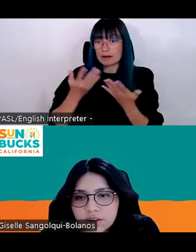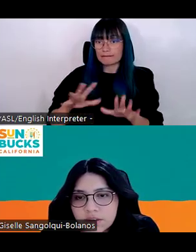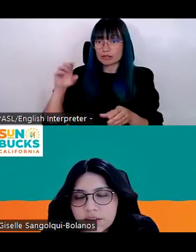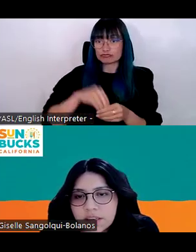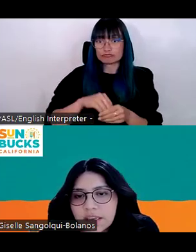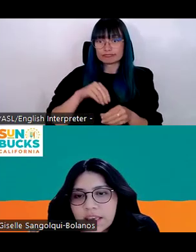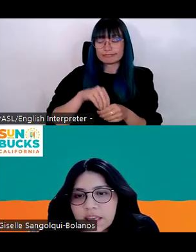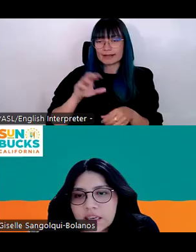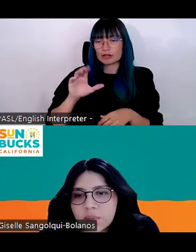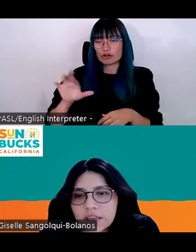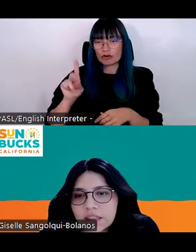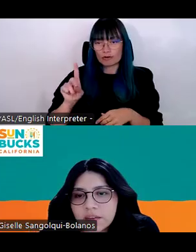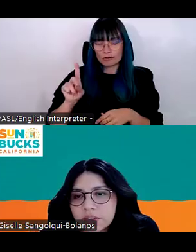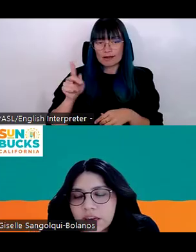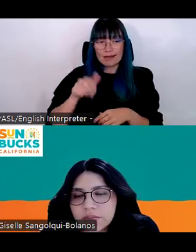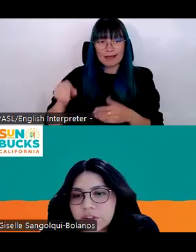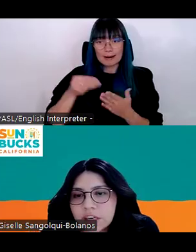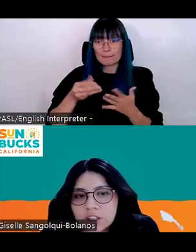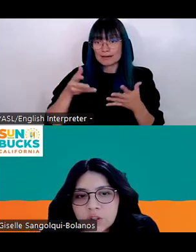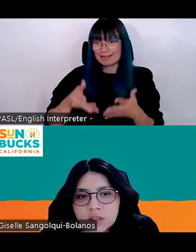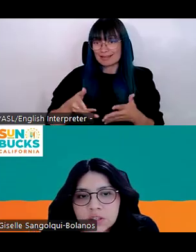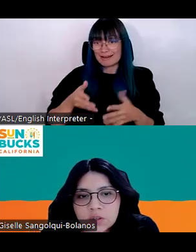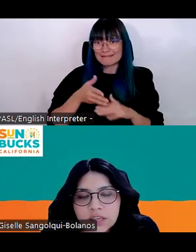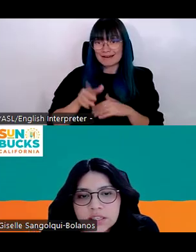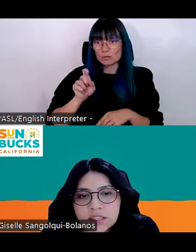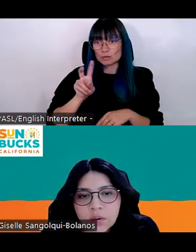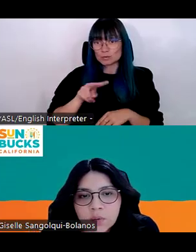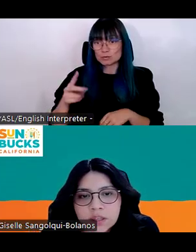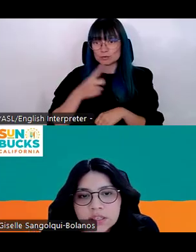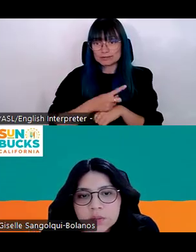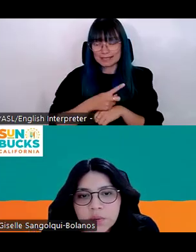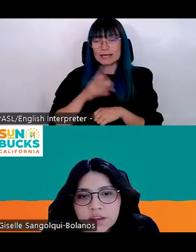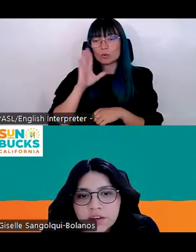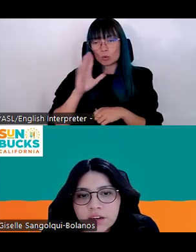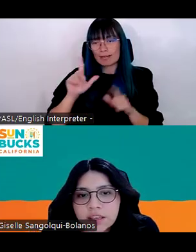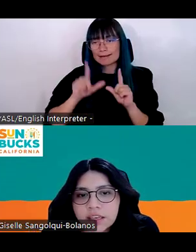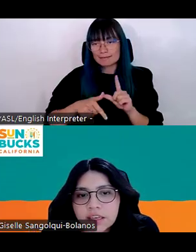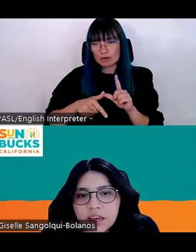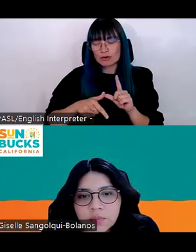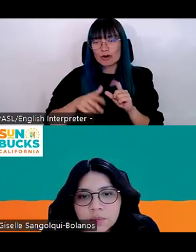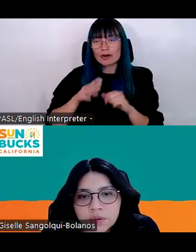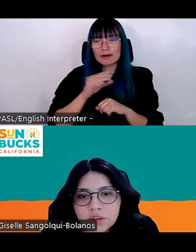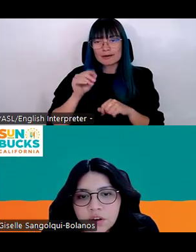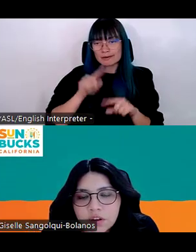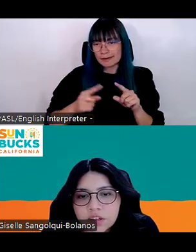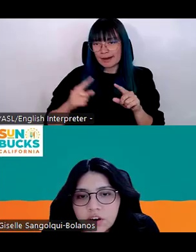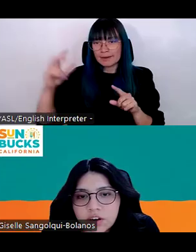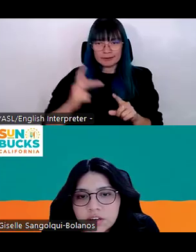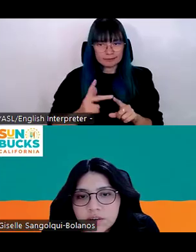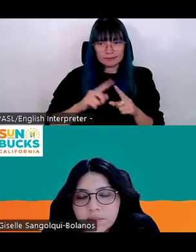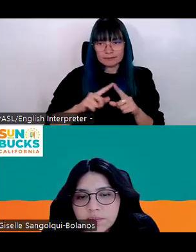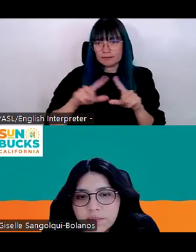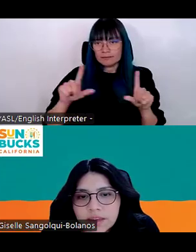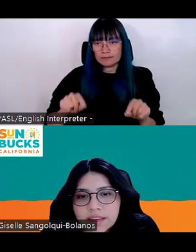card. Any money left after 122 days will expire and cannot be put on the